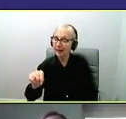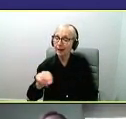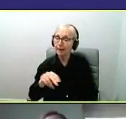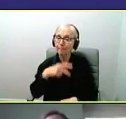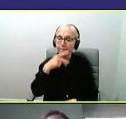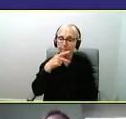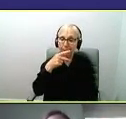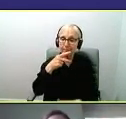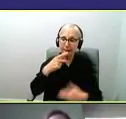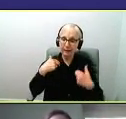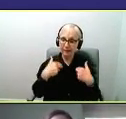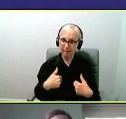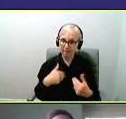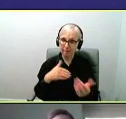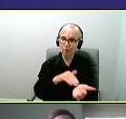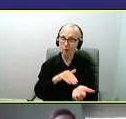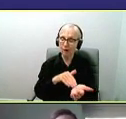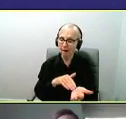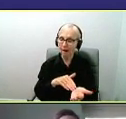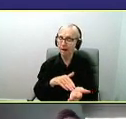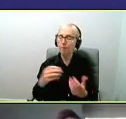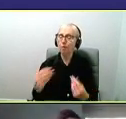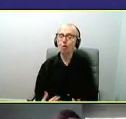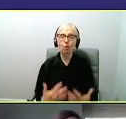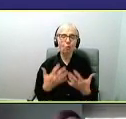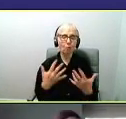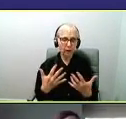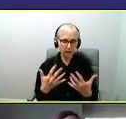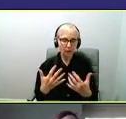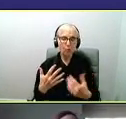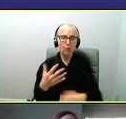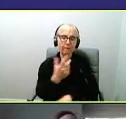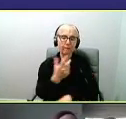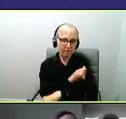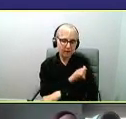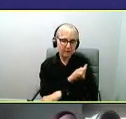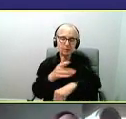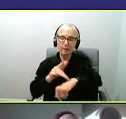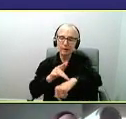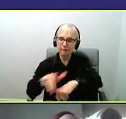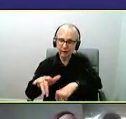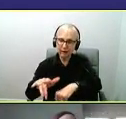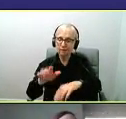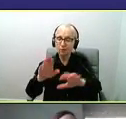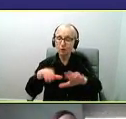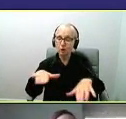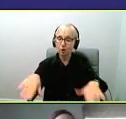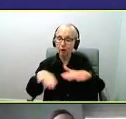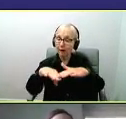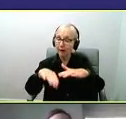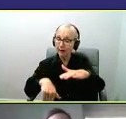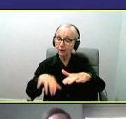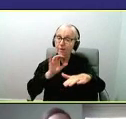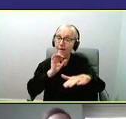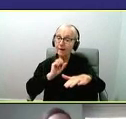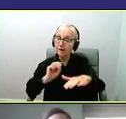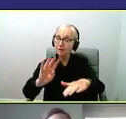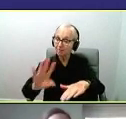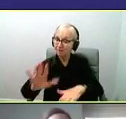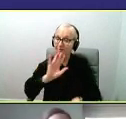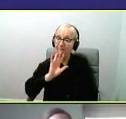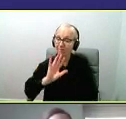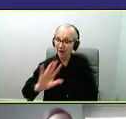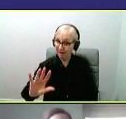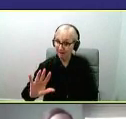now have vaccination available to children under the age of 5 for COVID-19, which is becoming a more